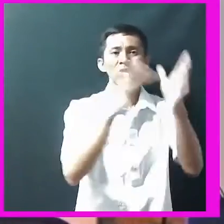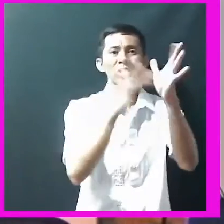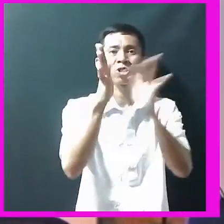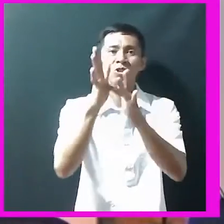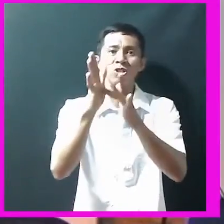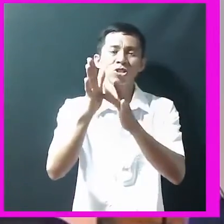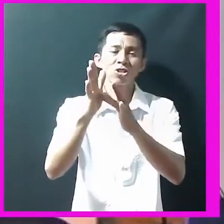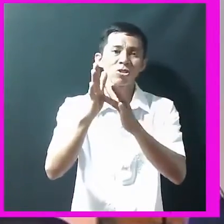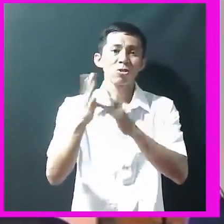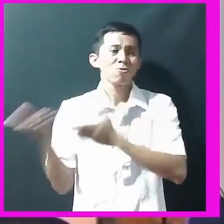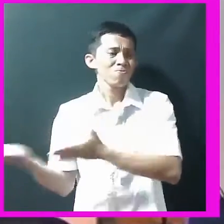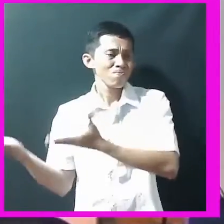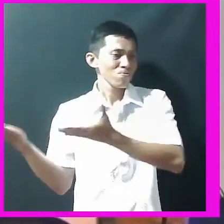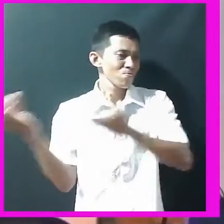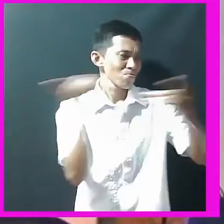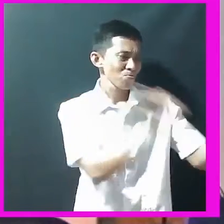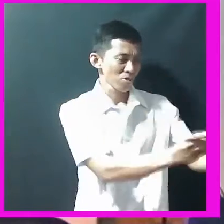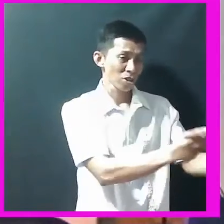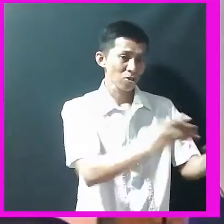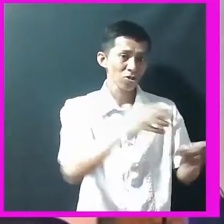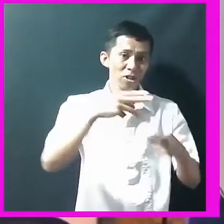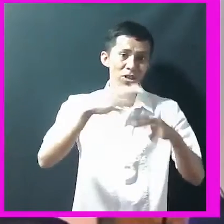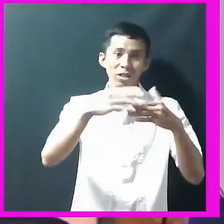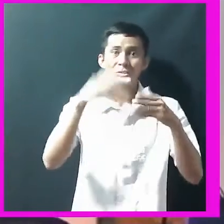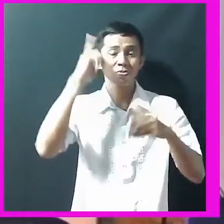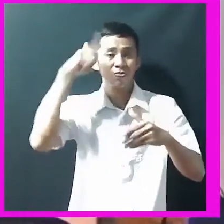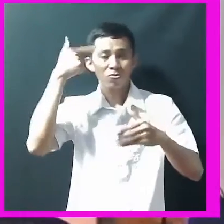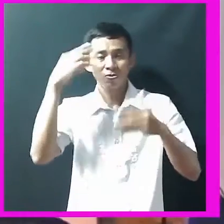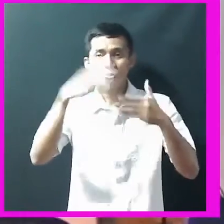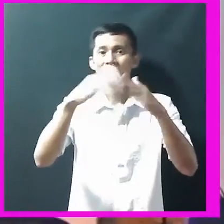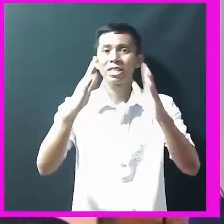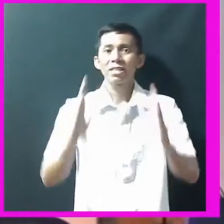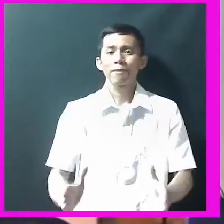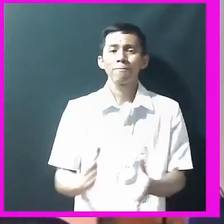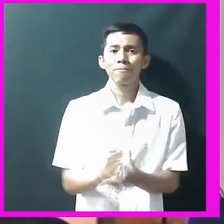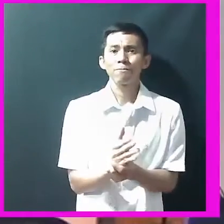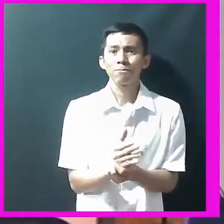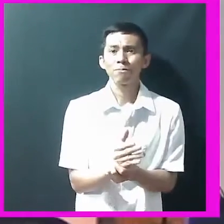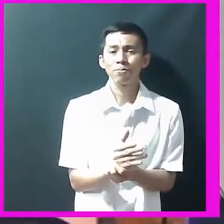Jesus is brought to Annas. In verse number 29,